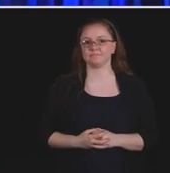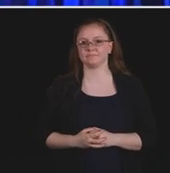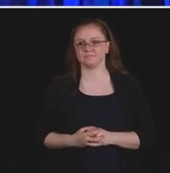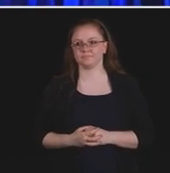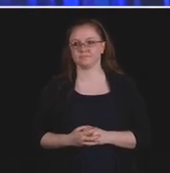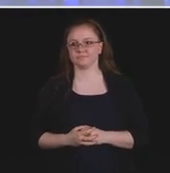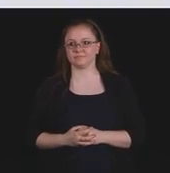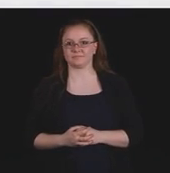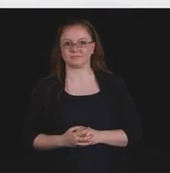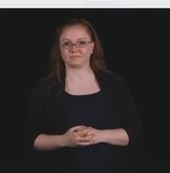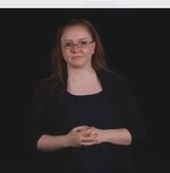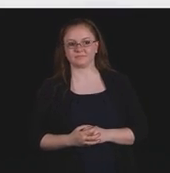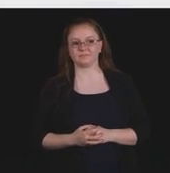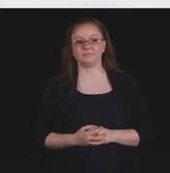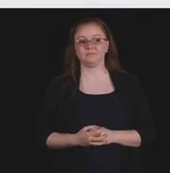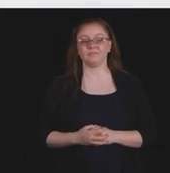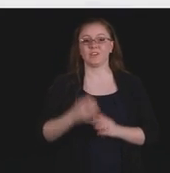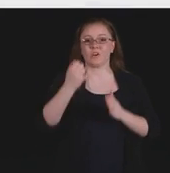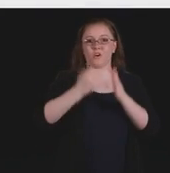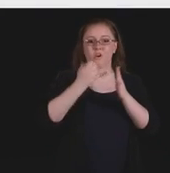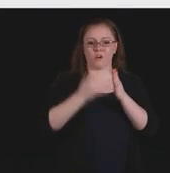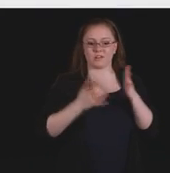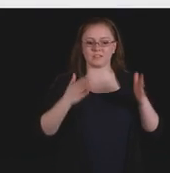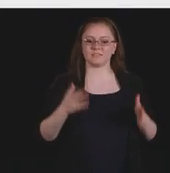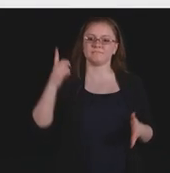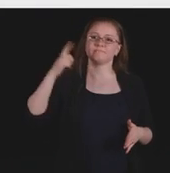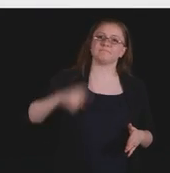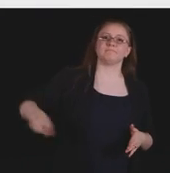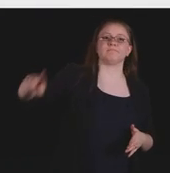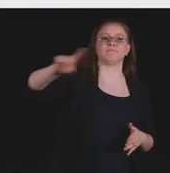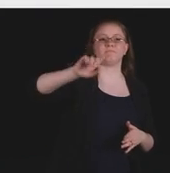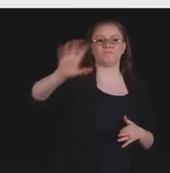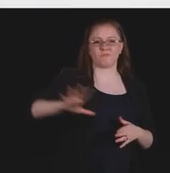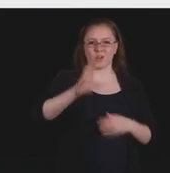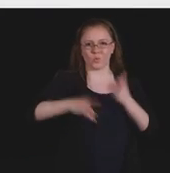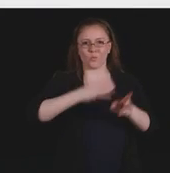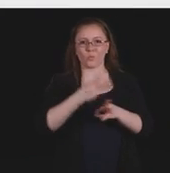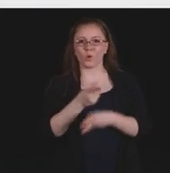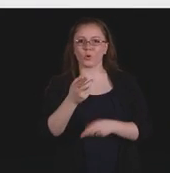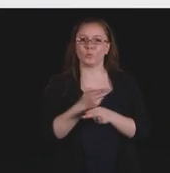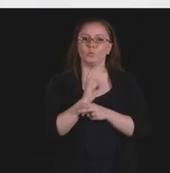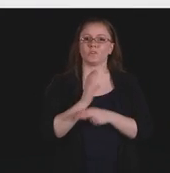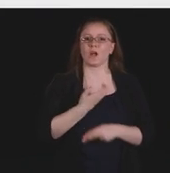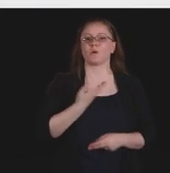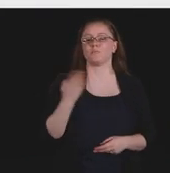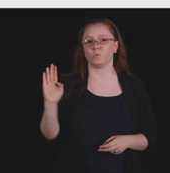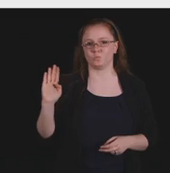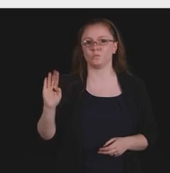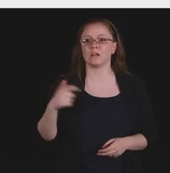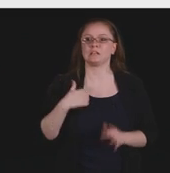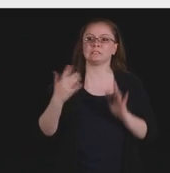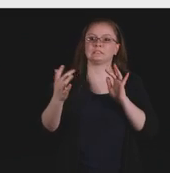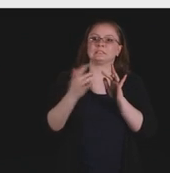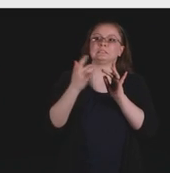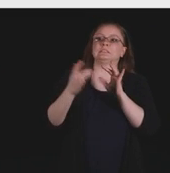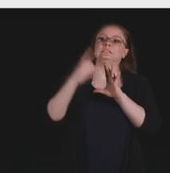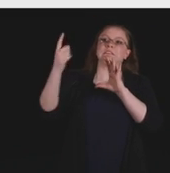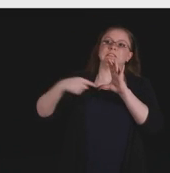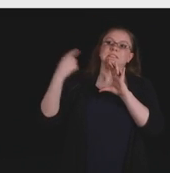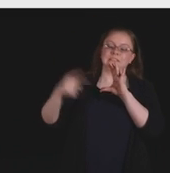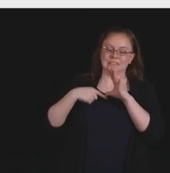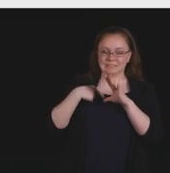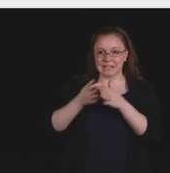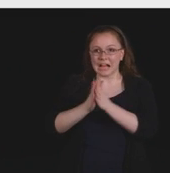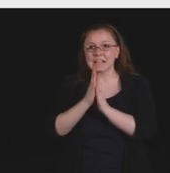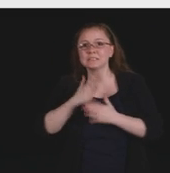Artists have used our pigments all over the world. I have received hundreds and hundreds of emails asking me the sample of